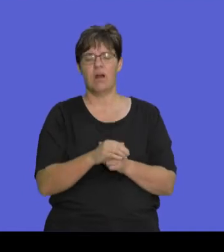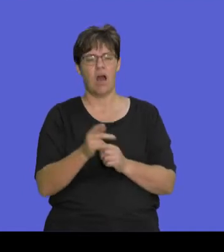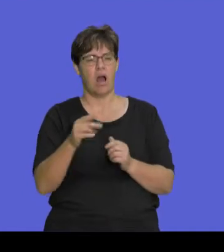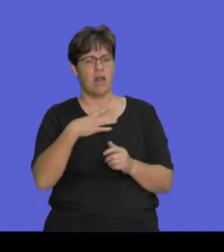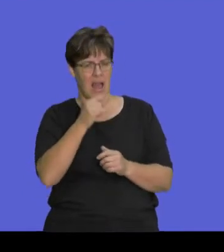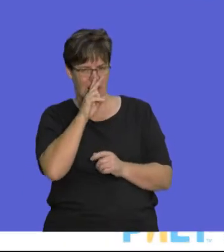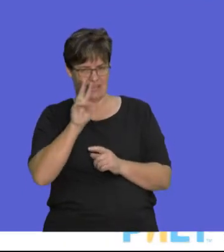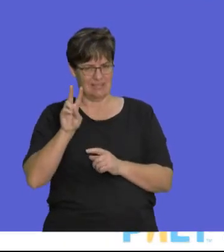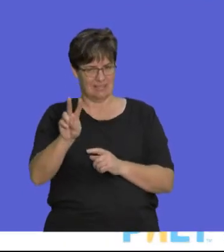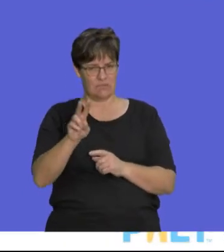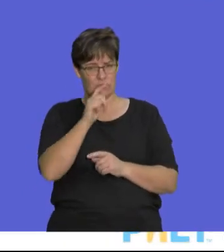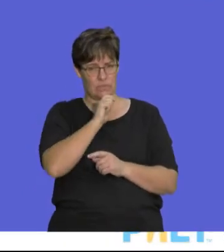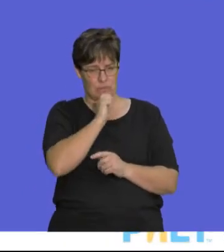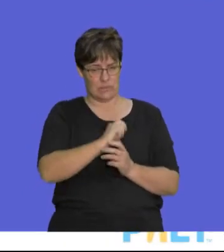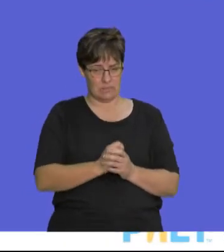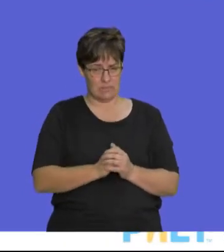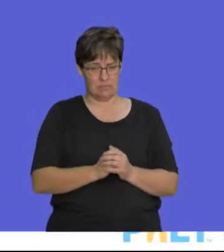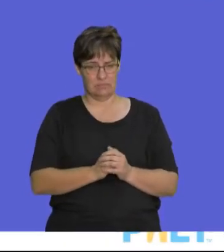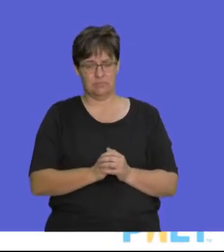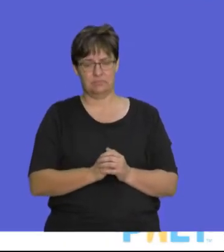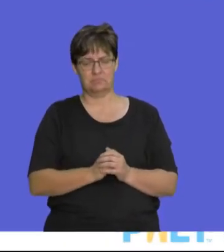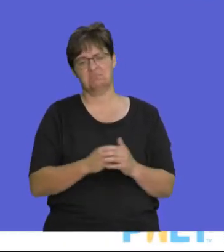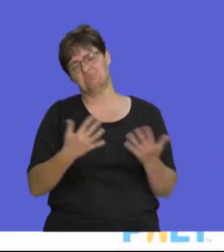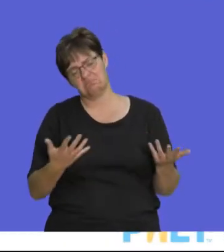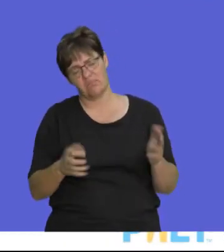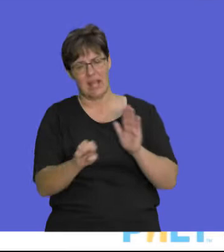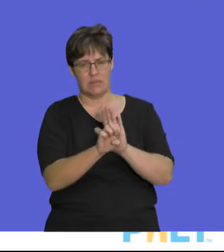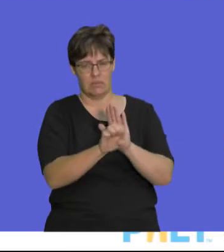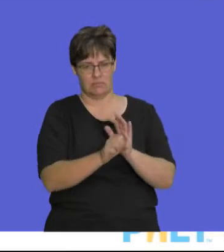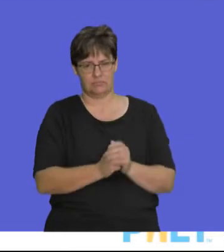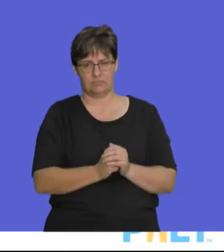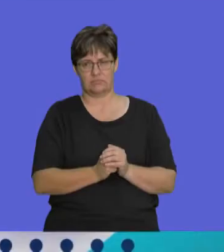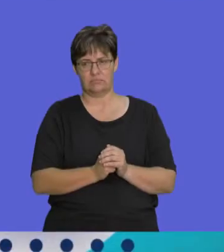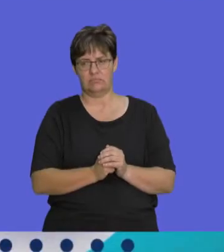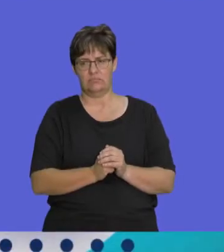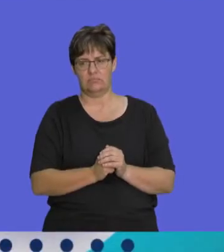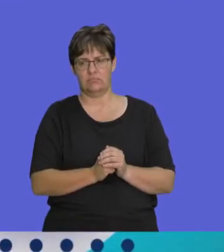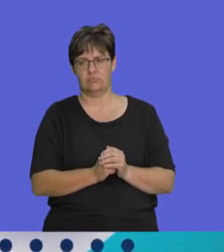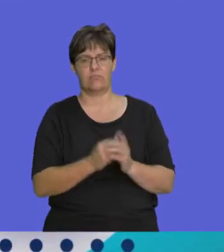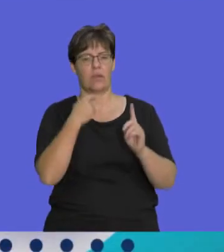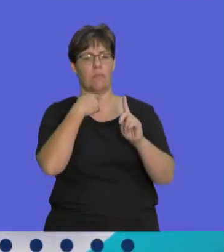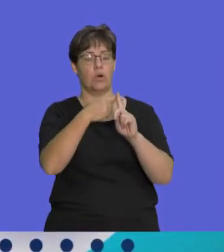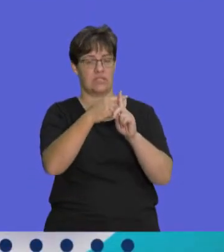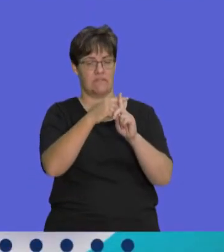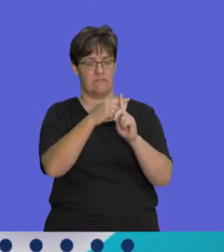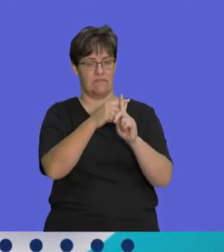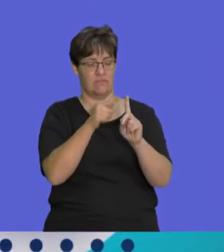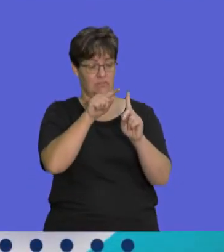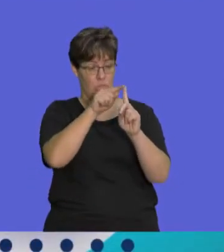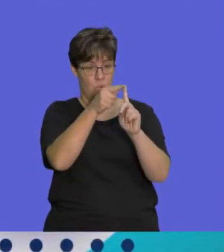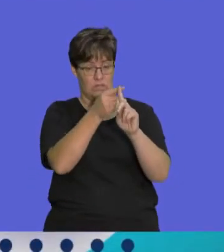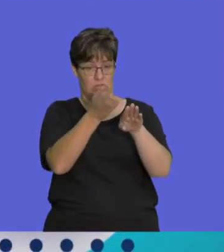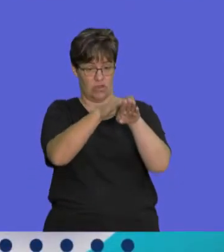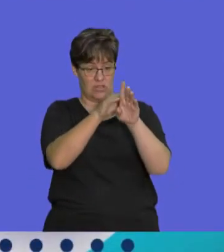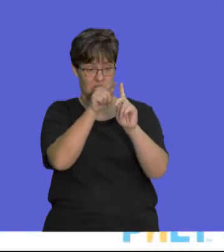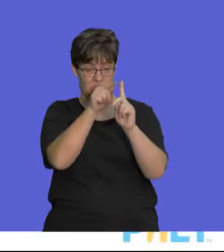simulation that I would like us to use, right? Say, for argument's sake, we take a positive point